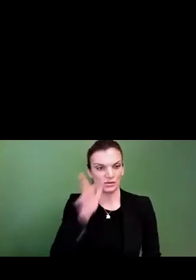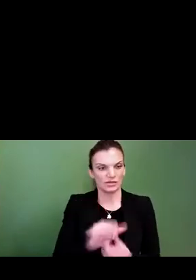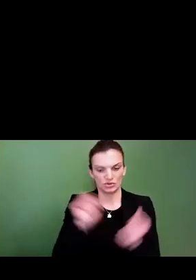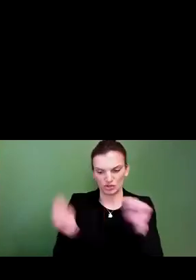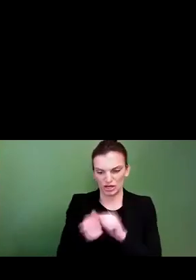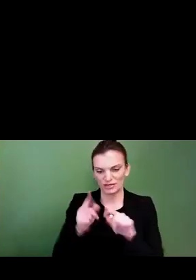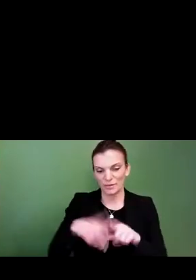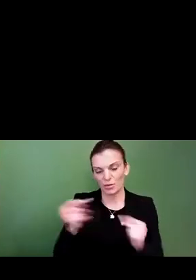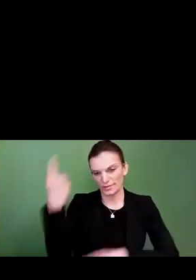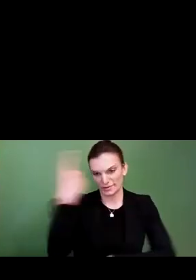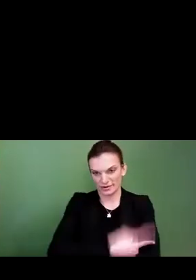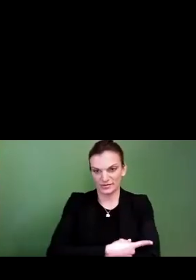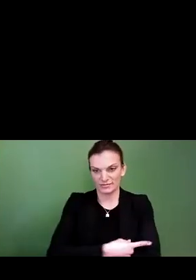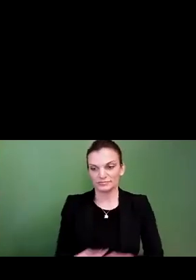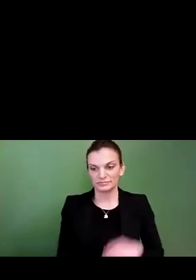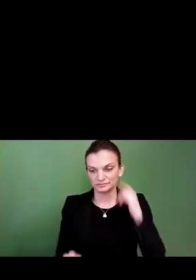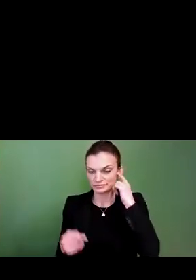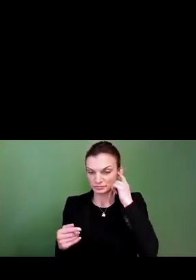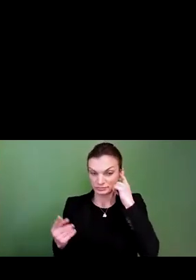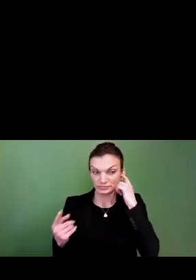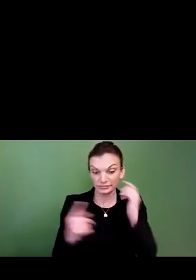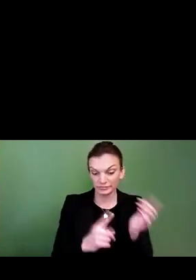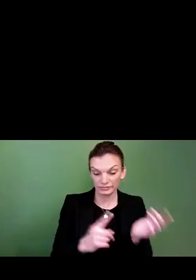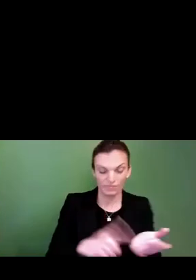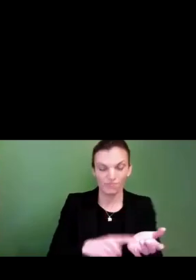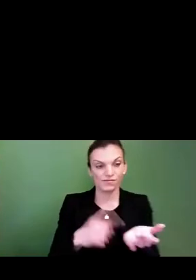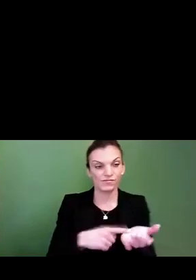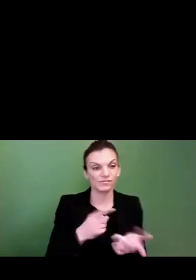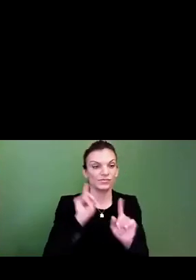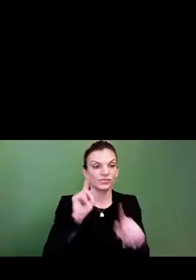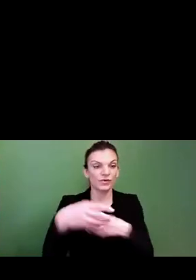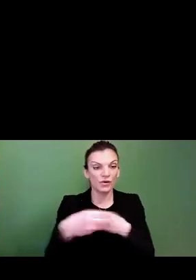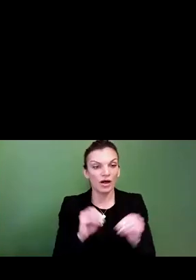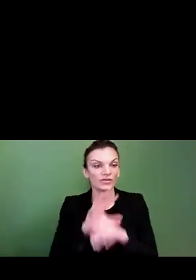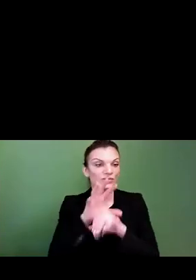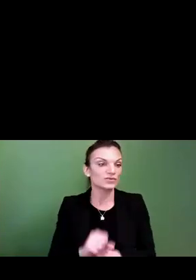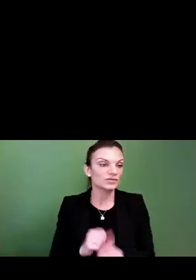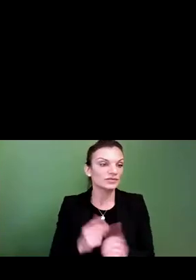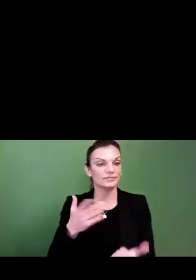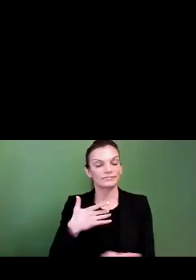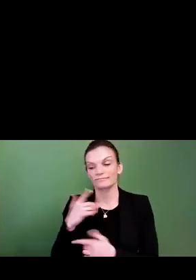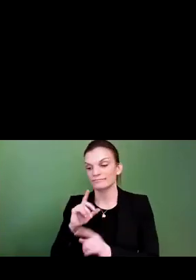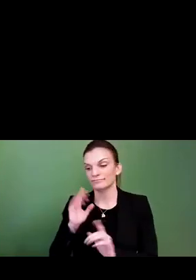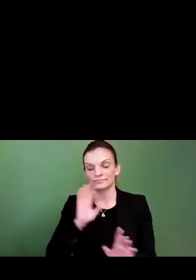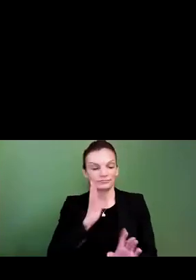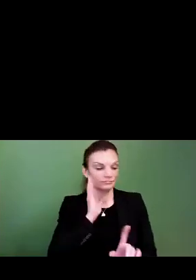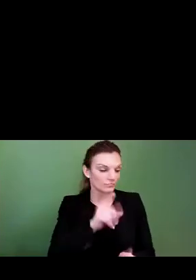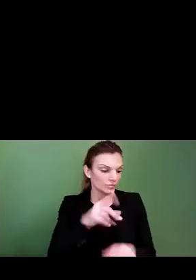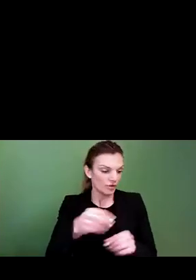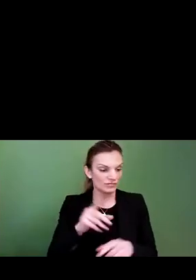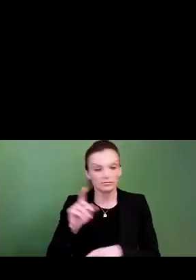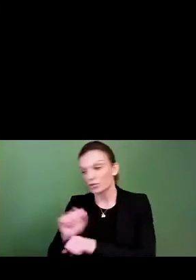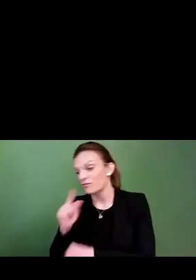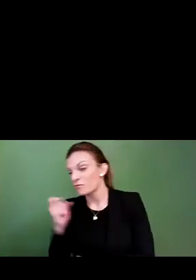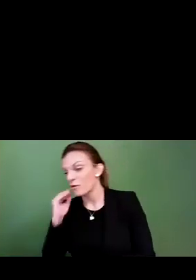is, right? So some days you'll be going into the office routine, other days you'll be working remotely